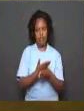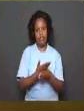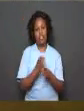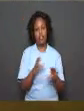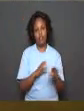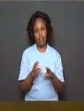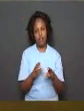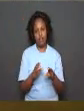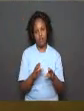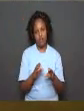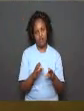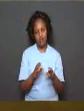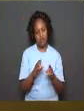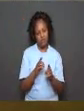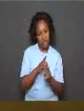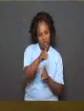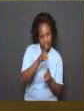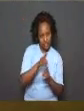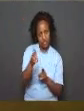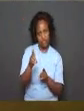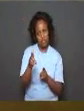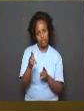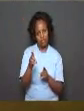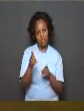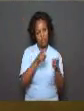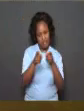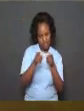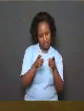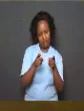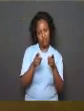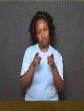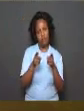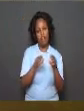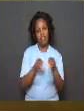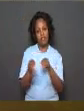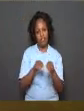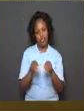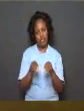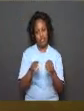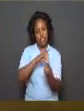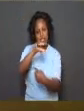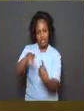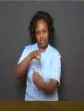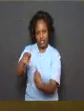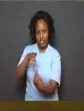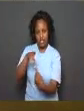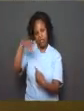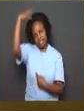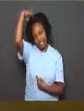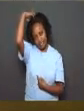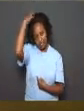sets limits and provides direction for the administrative activities of